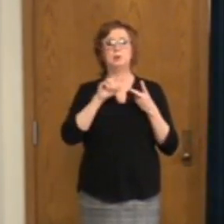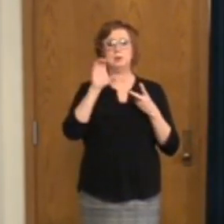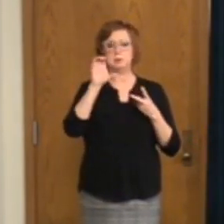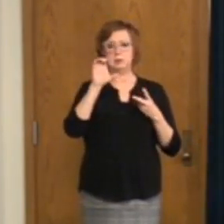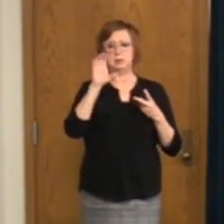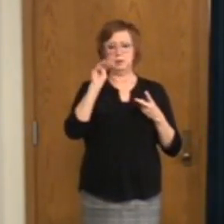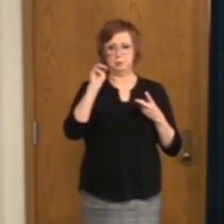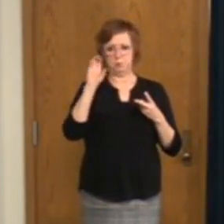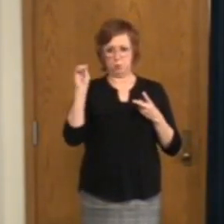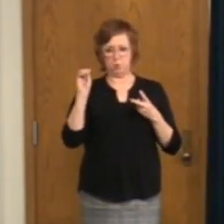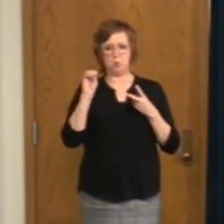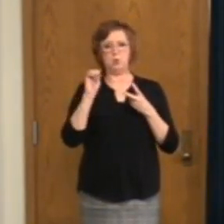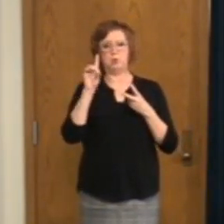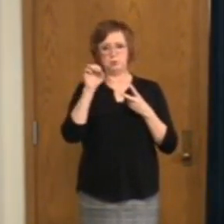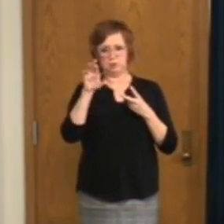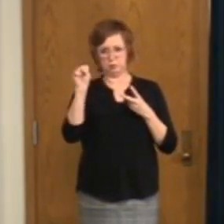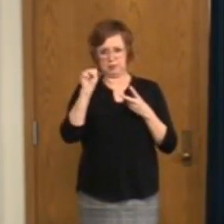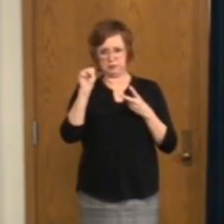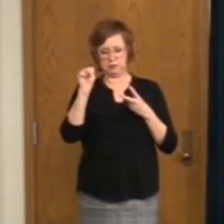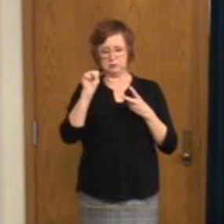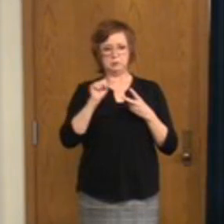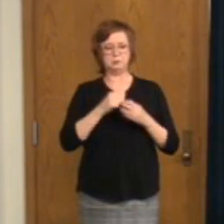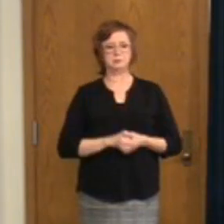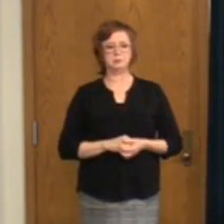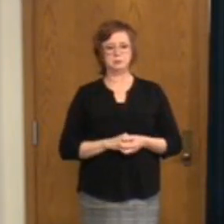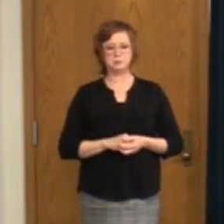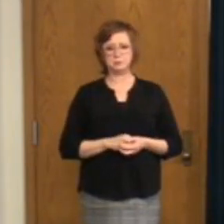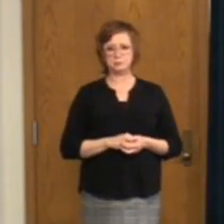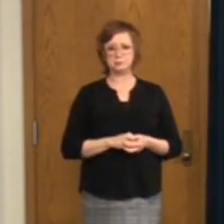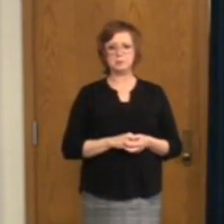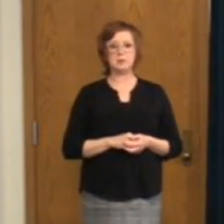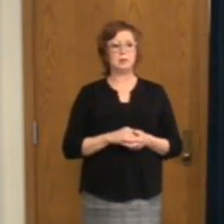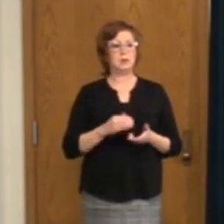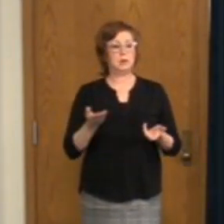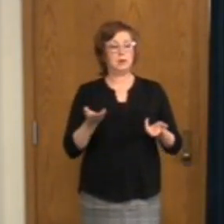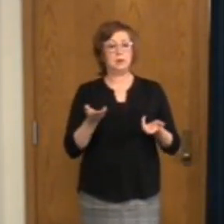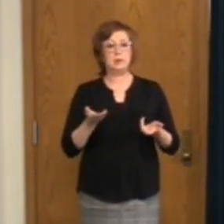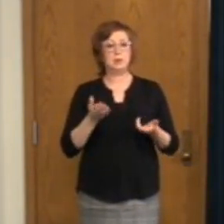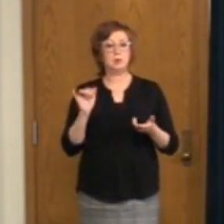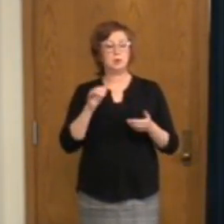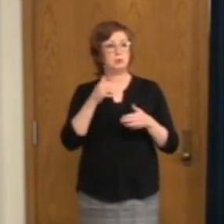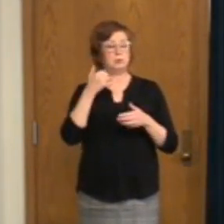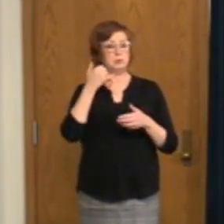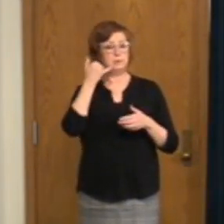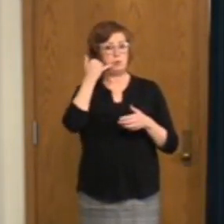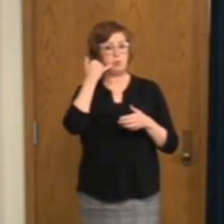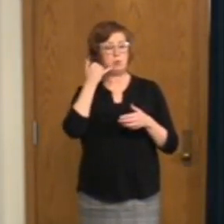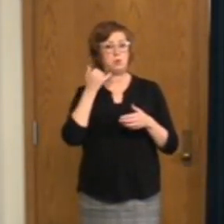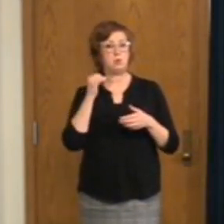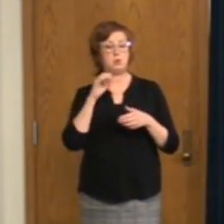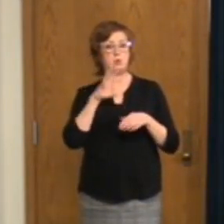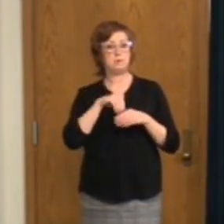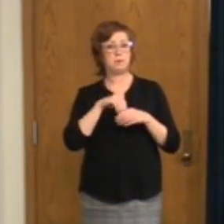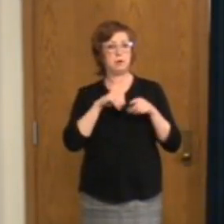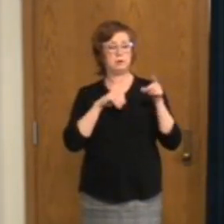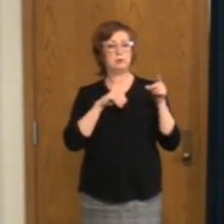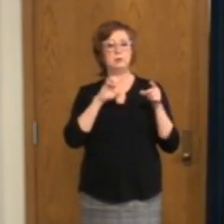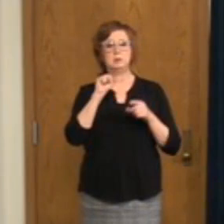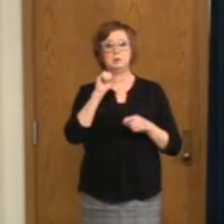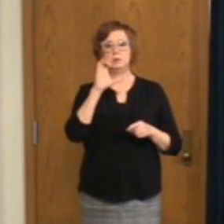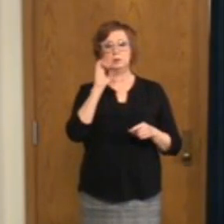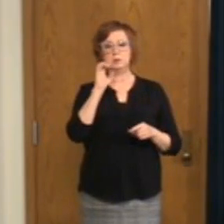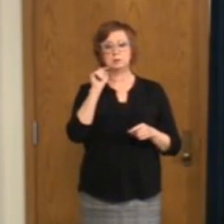Chief Medical Health Officer, Dr. Saqib Shahab. Also joining us on the line is Scott Livingston of the Saskatchewan